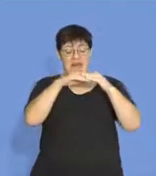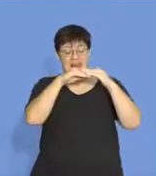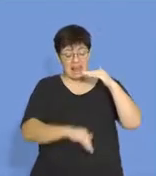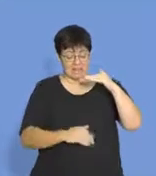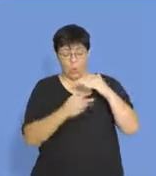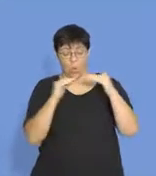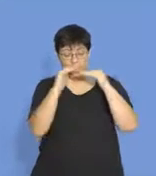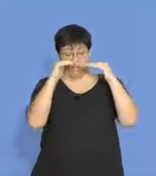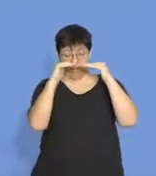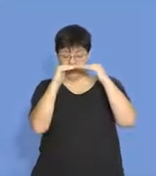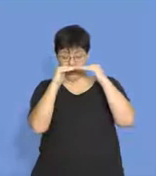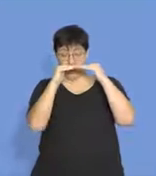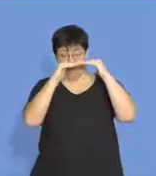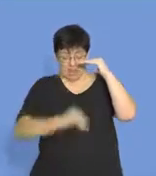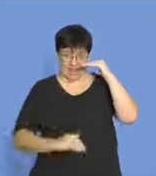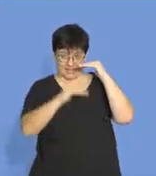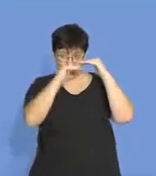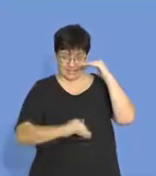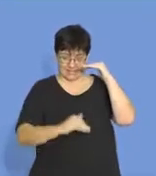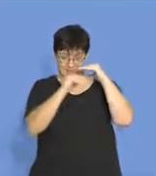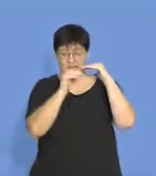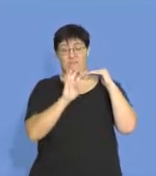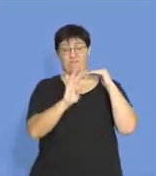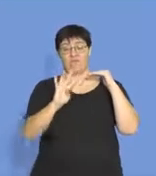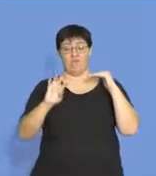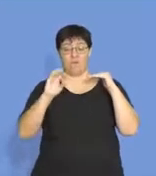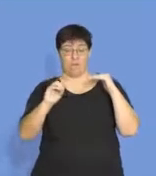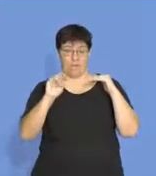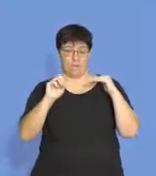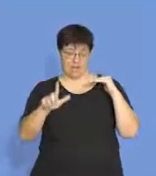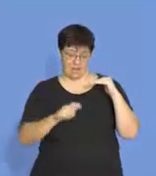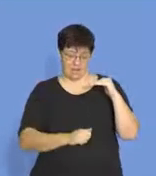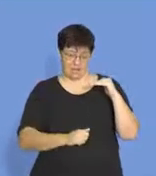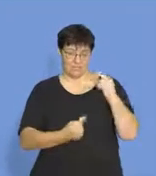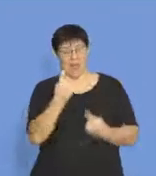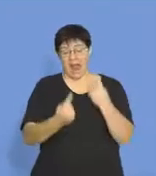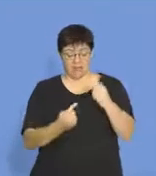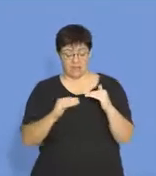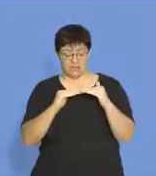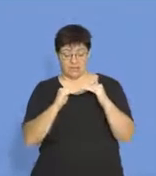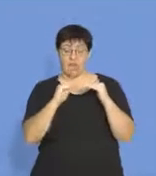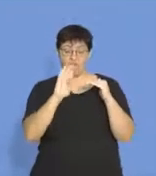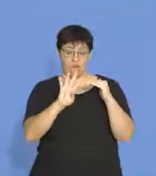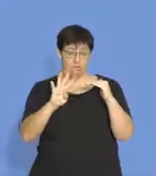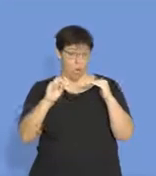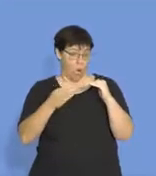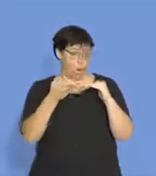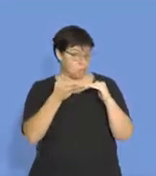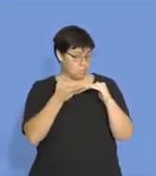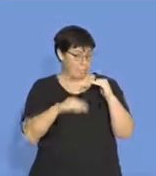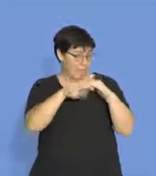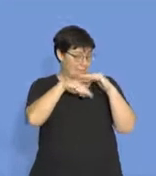or equals to 440 mil. So the bottle can hold either the